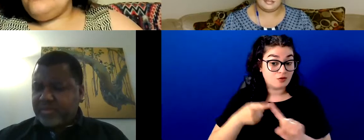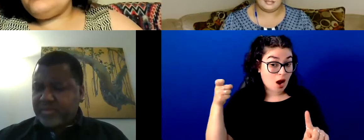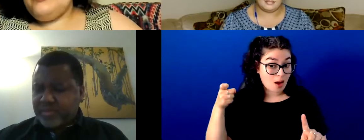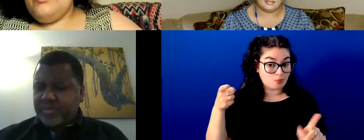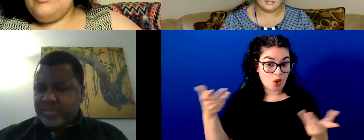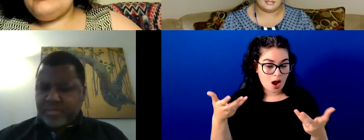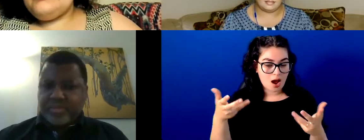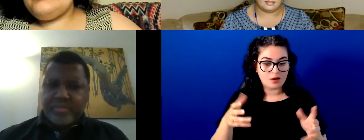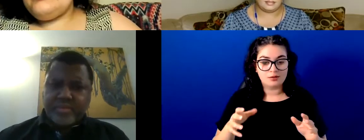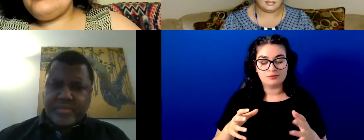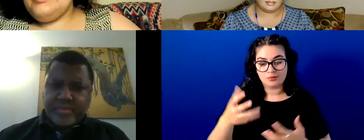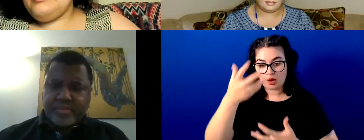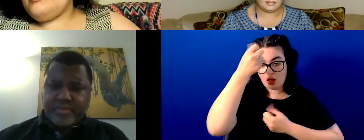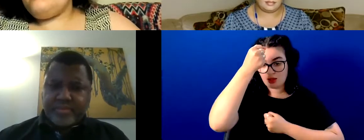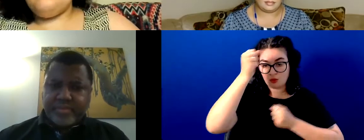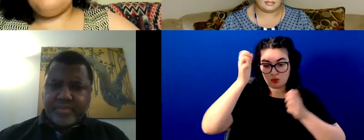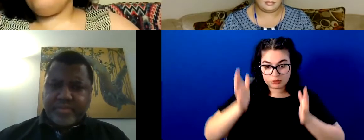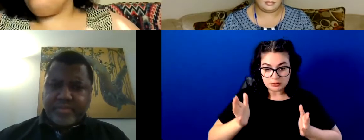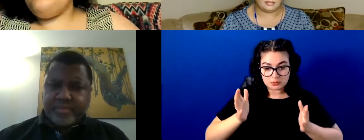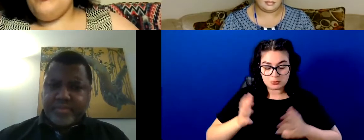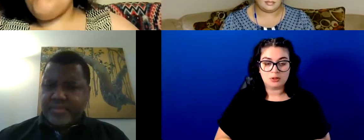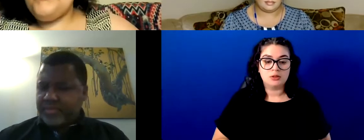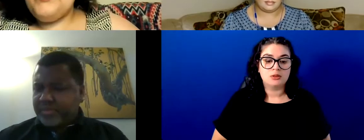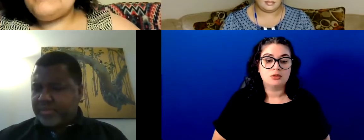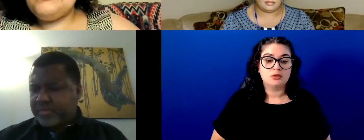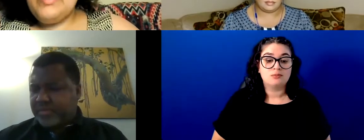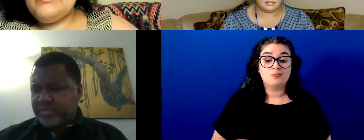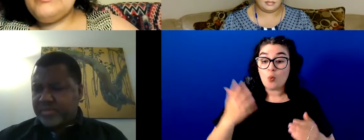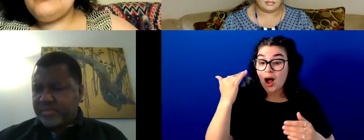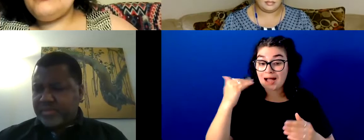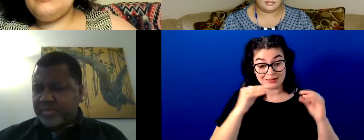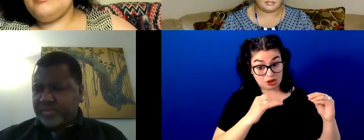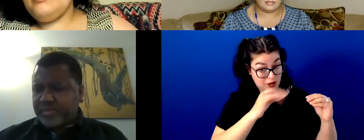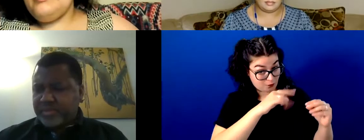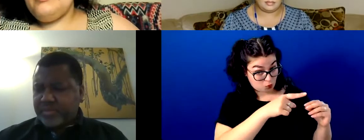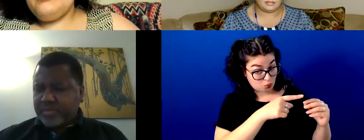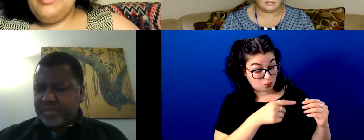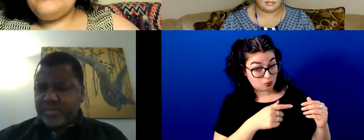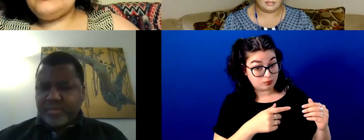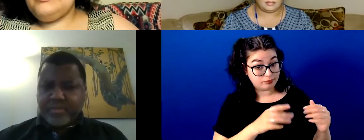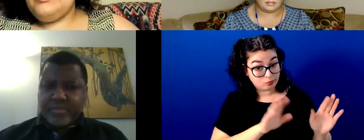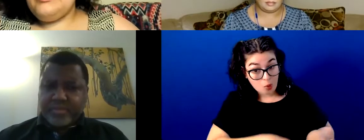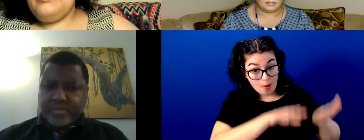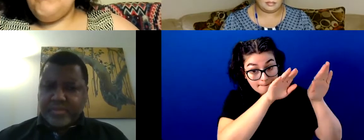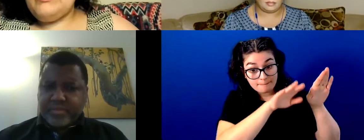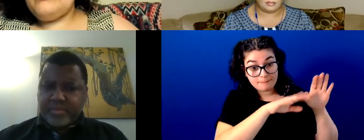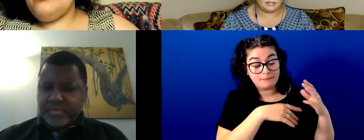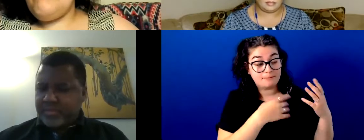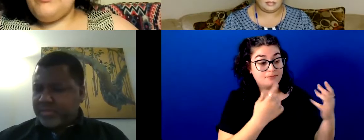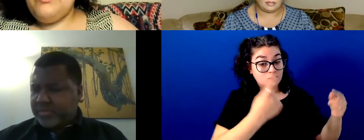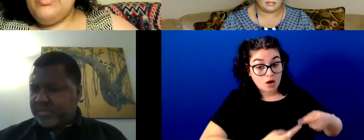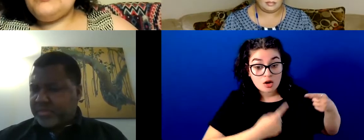because it was taught that when you come from a point of struggle, that counseling and